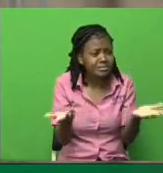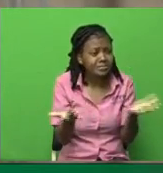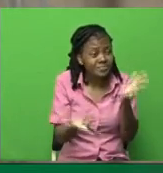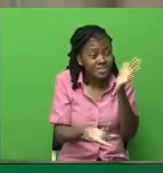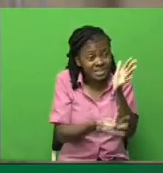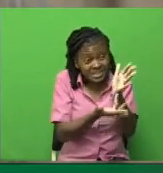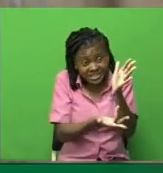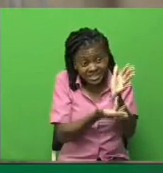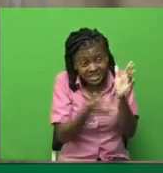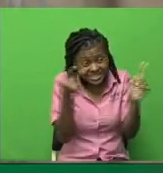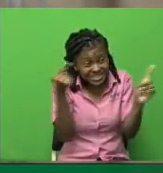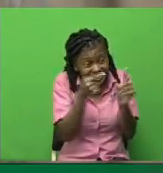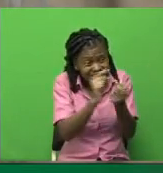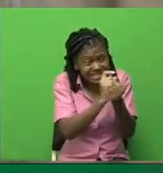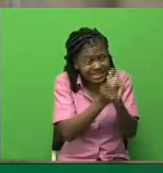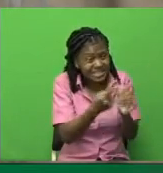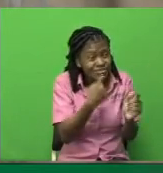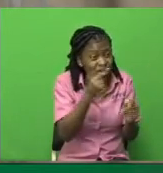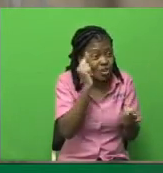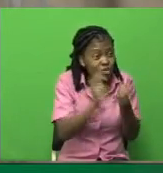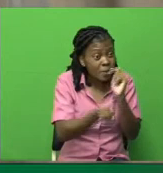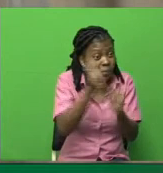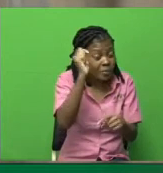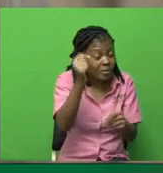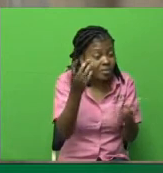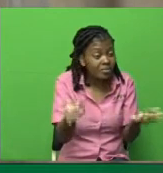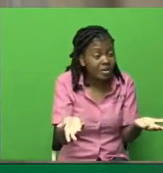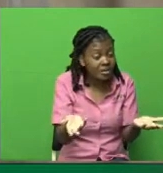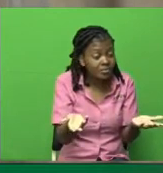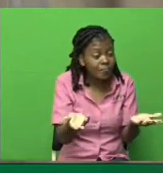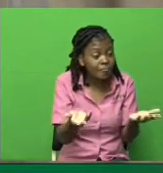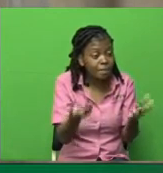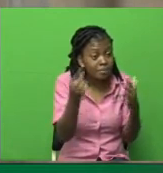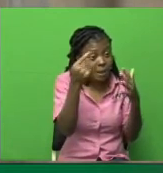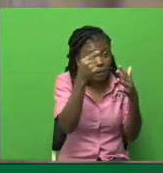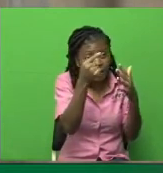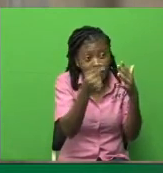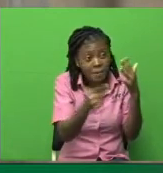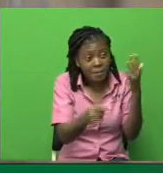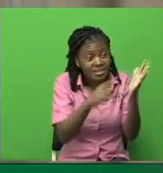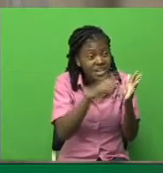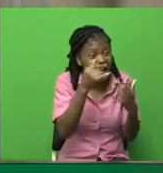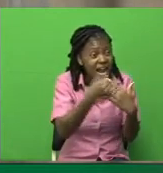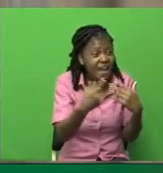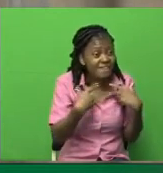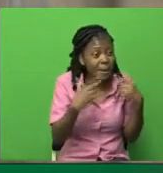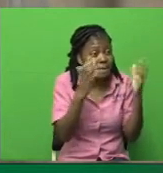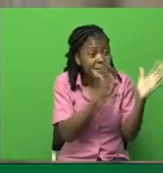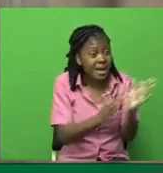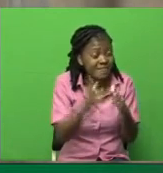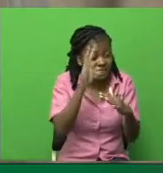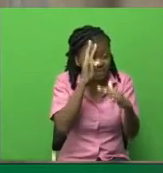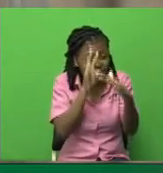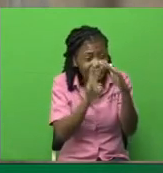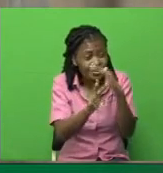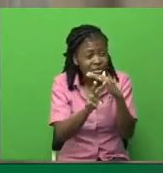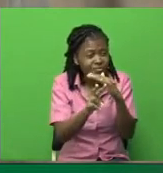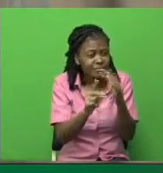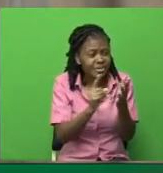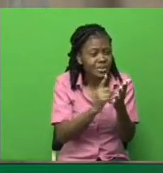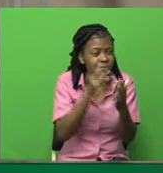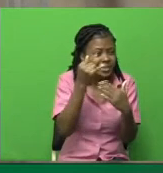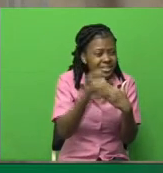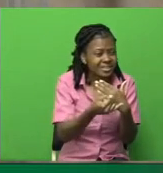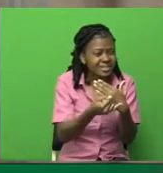transformation tells Trinidad and Tobago that none of the projects that they have envisaged have